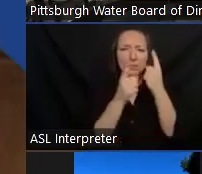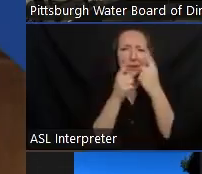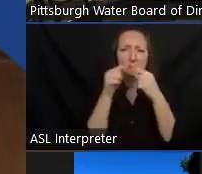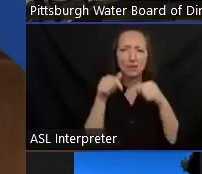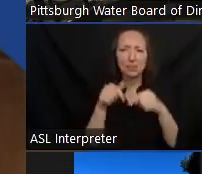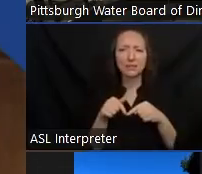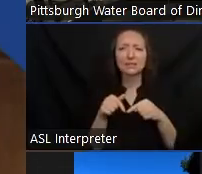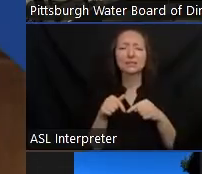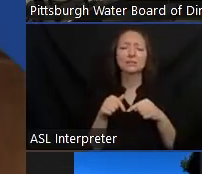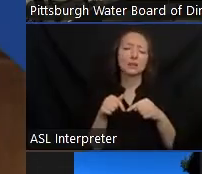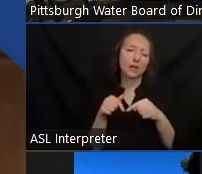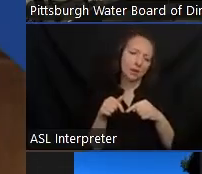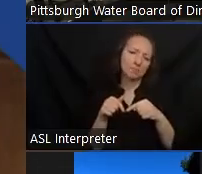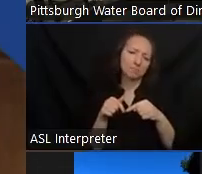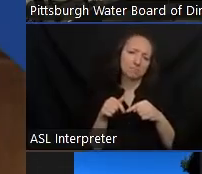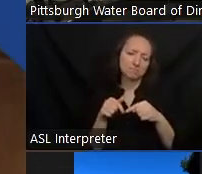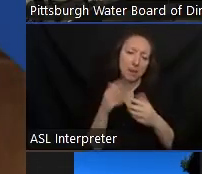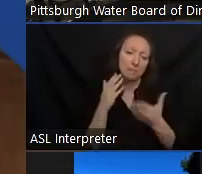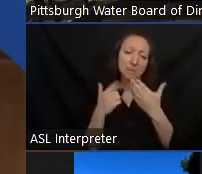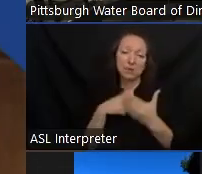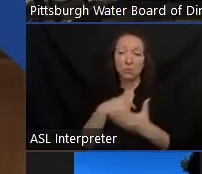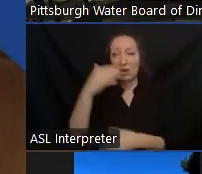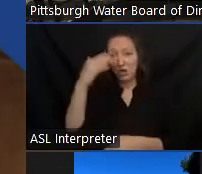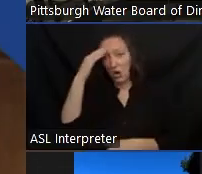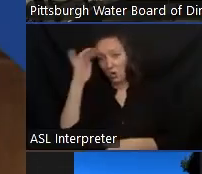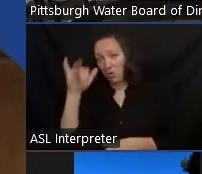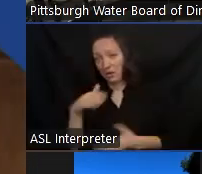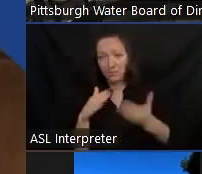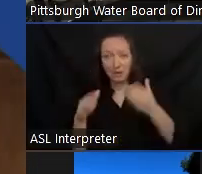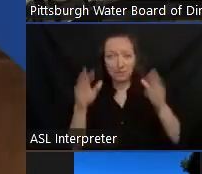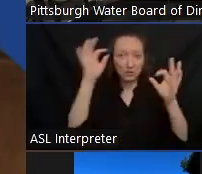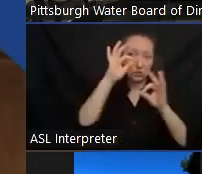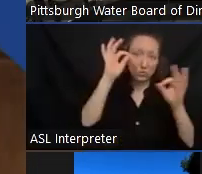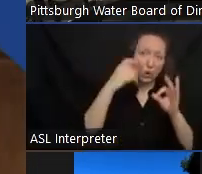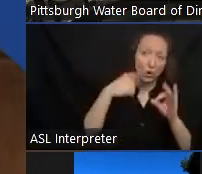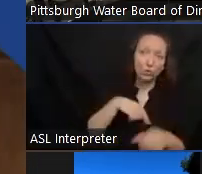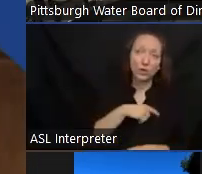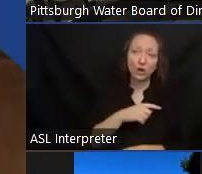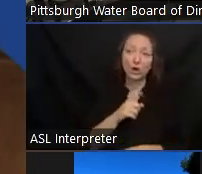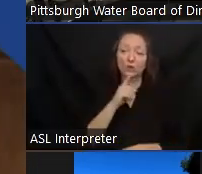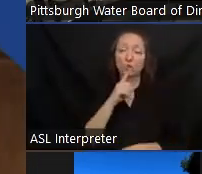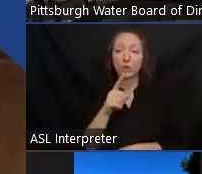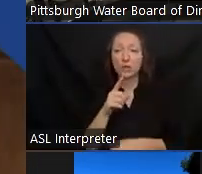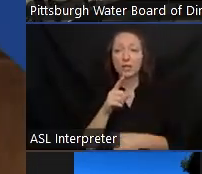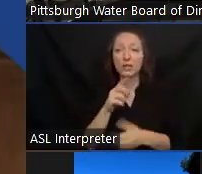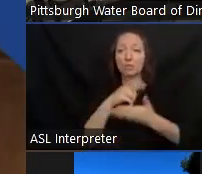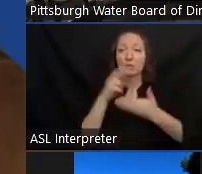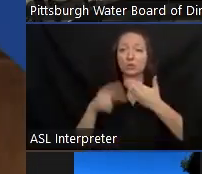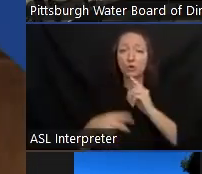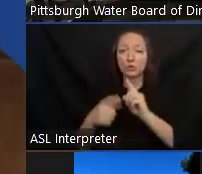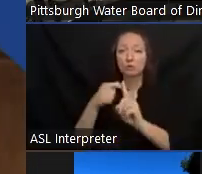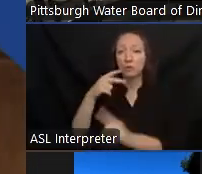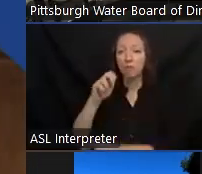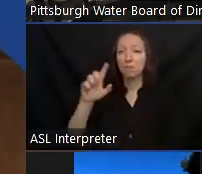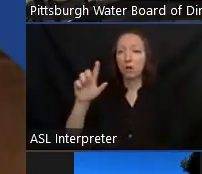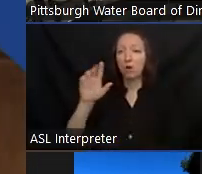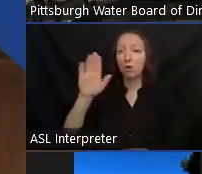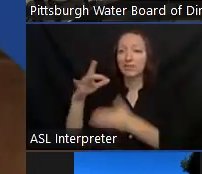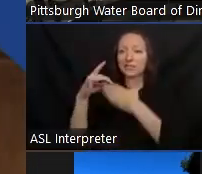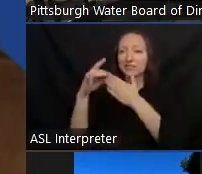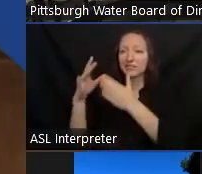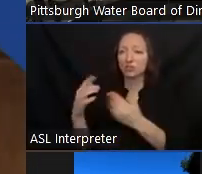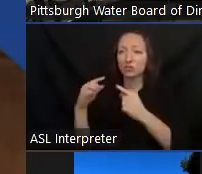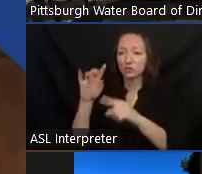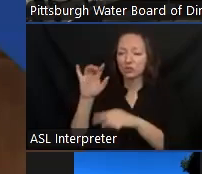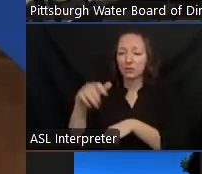here, whether we know it at all, we're all sort of products of Paul's legacy and leadership during that period of time. I just want to call